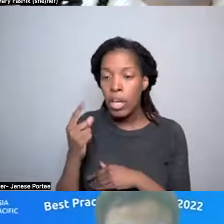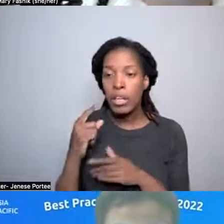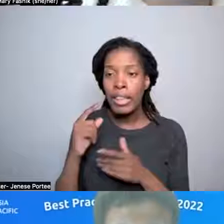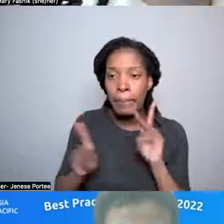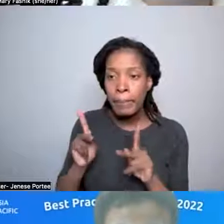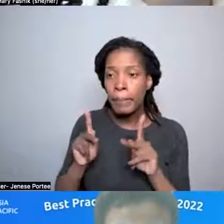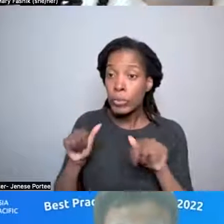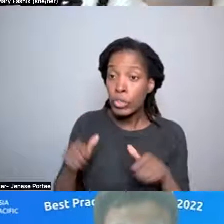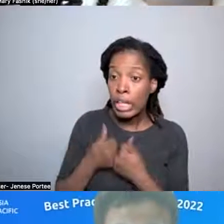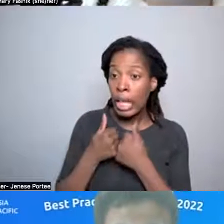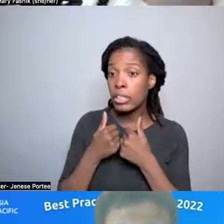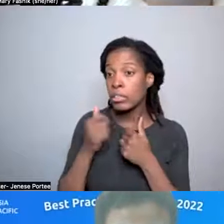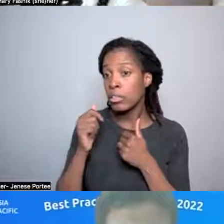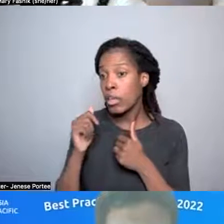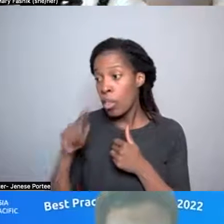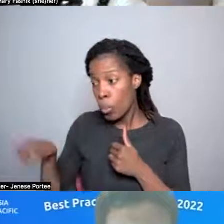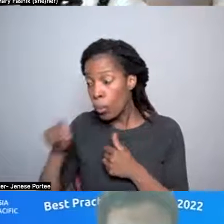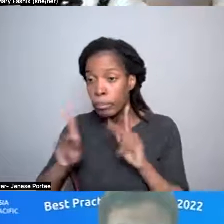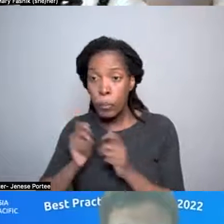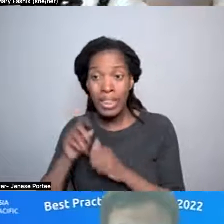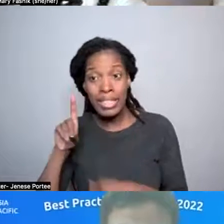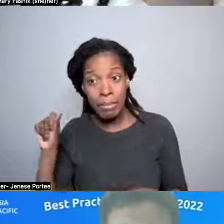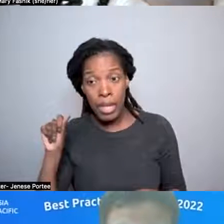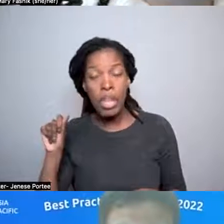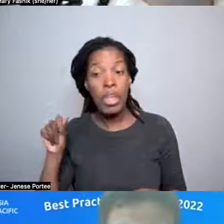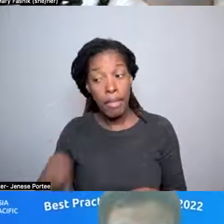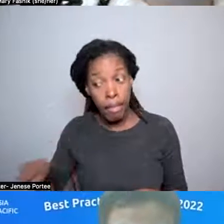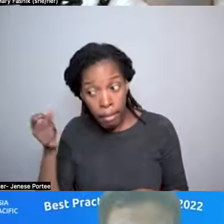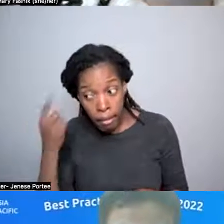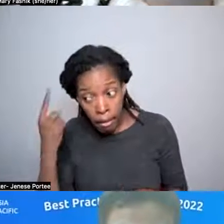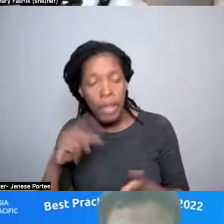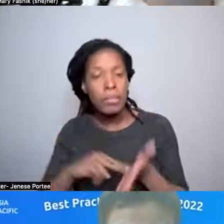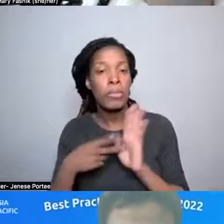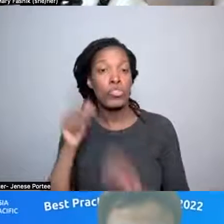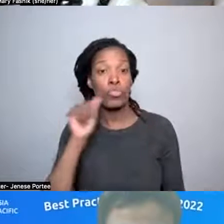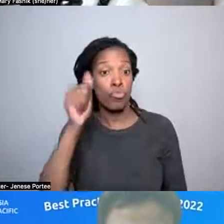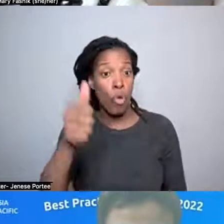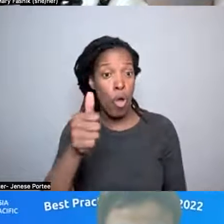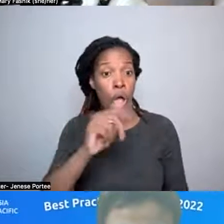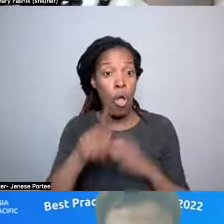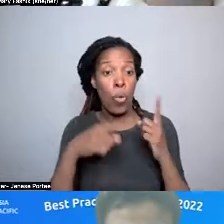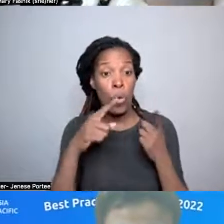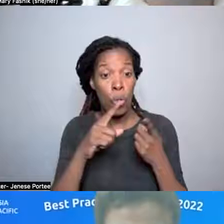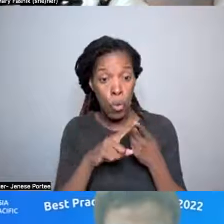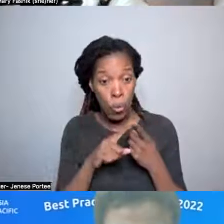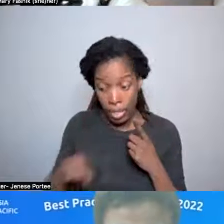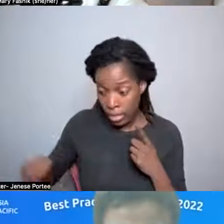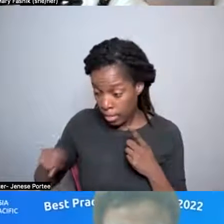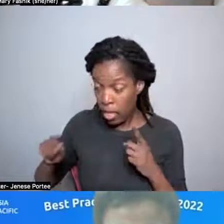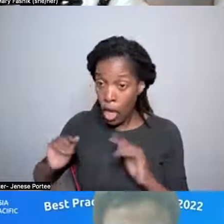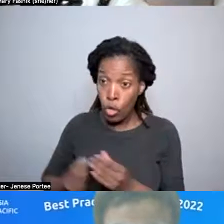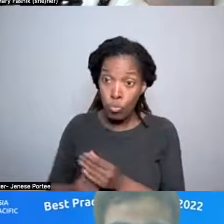with disabilities means that tomorrow, when they go